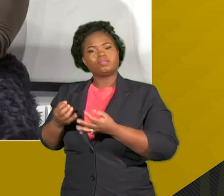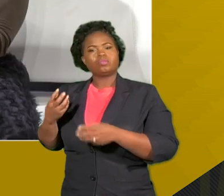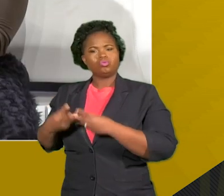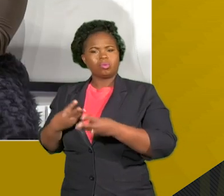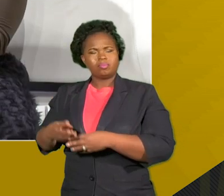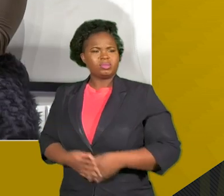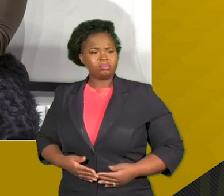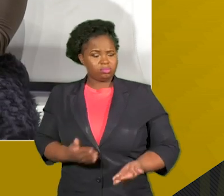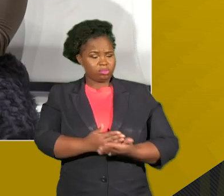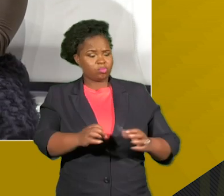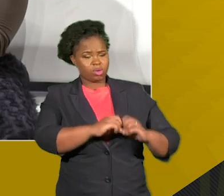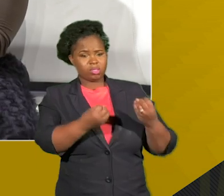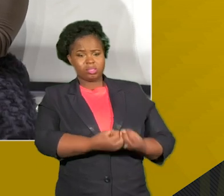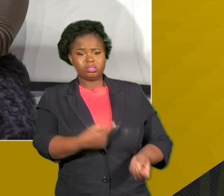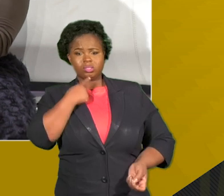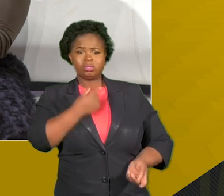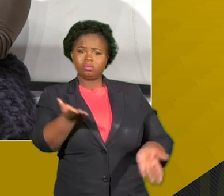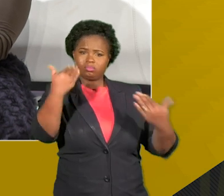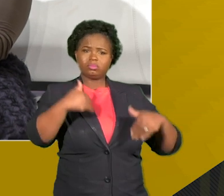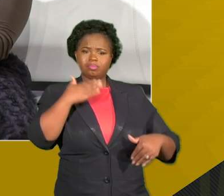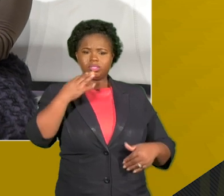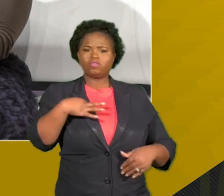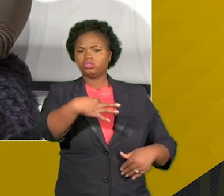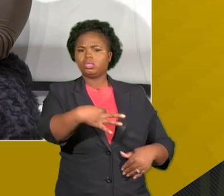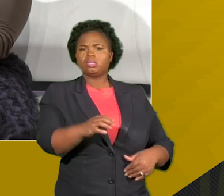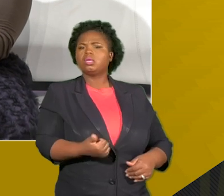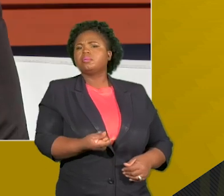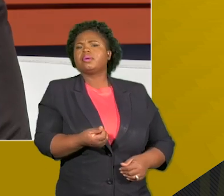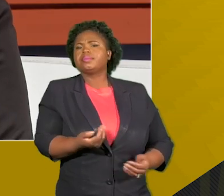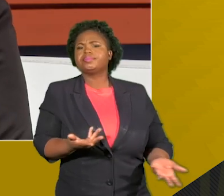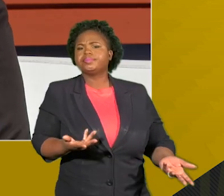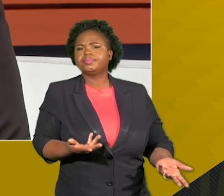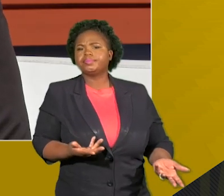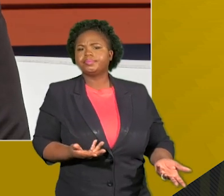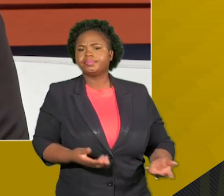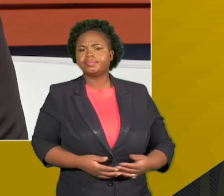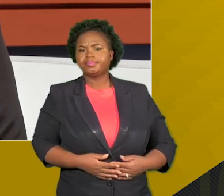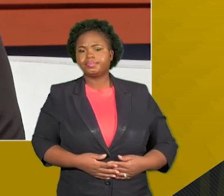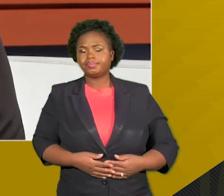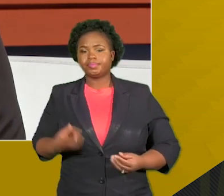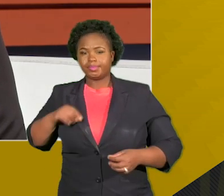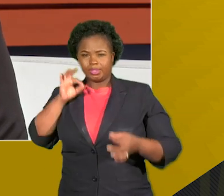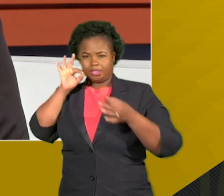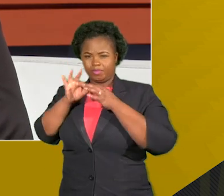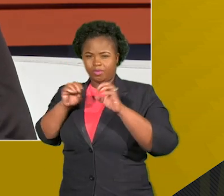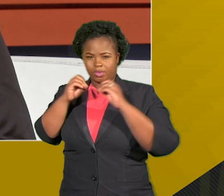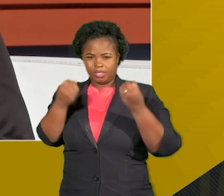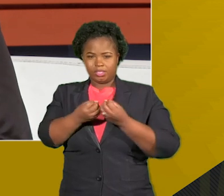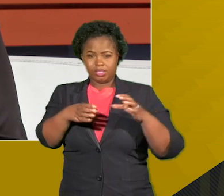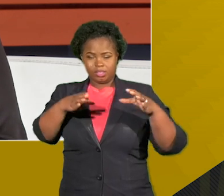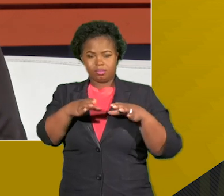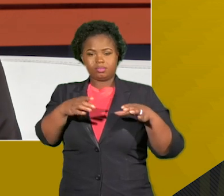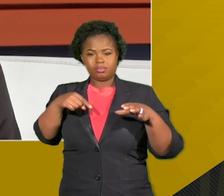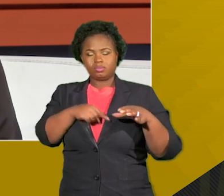some organization, they ask you to come and volunteer. And what happened to the man then? You know what, in our specific organization, we go out